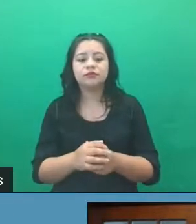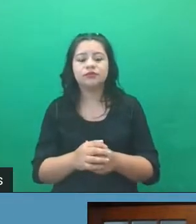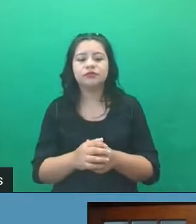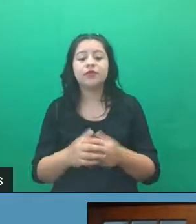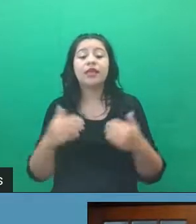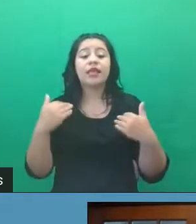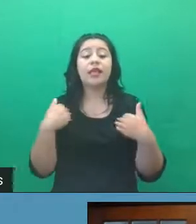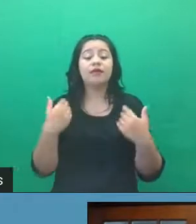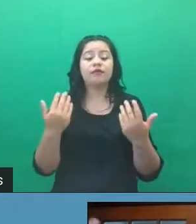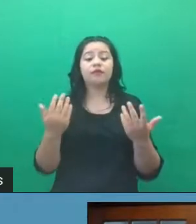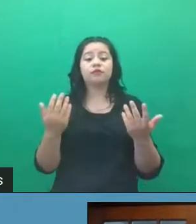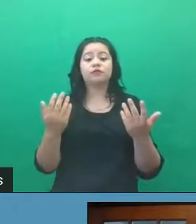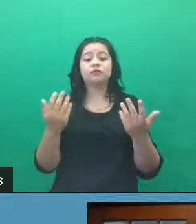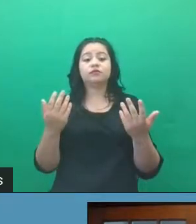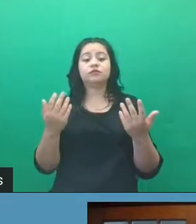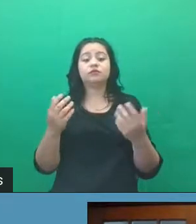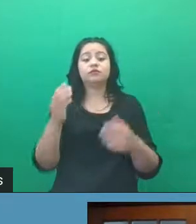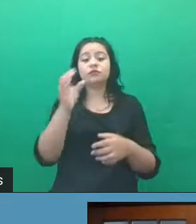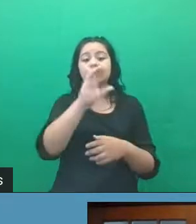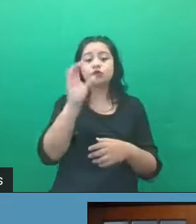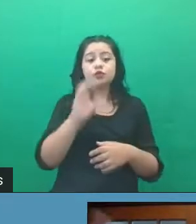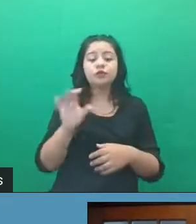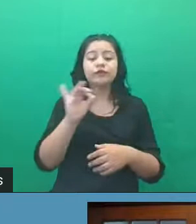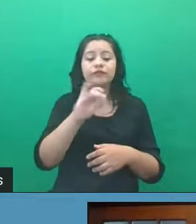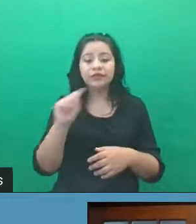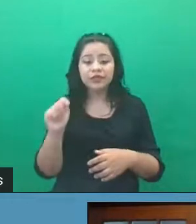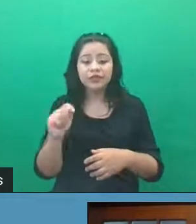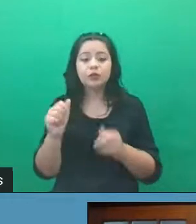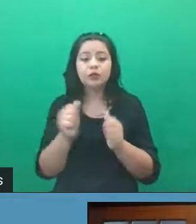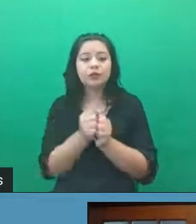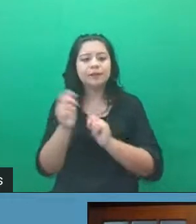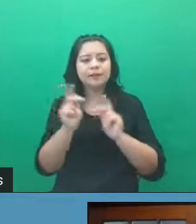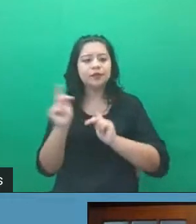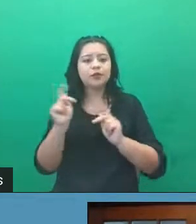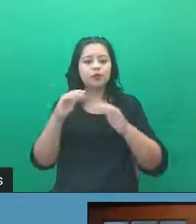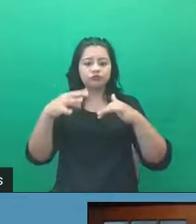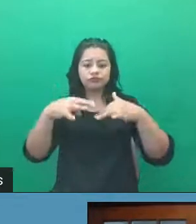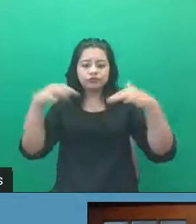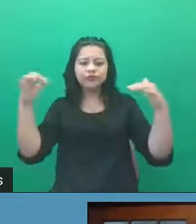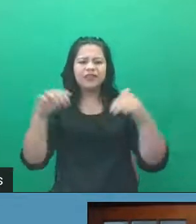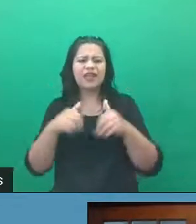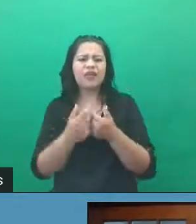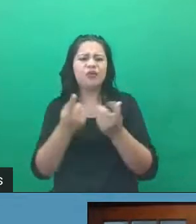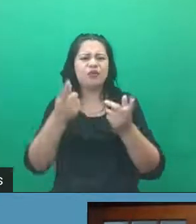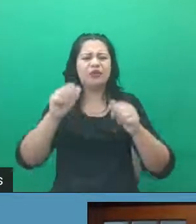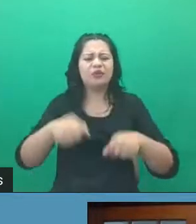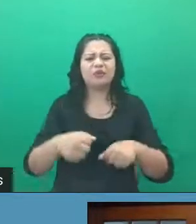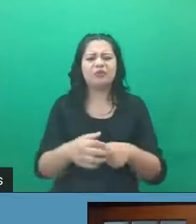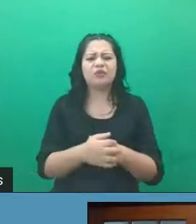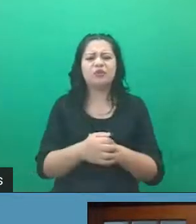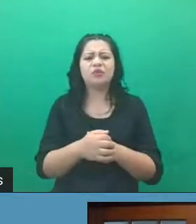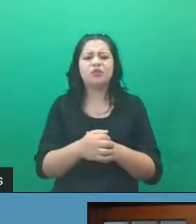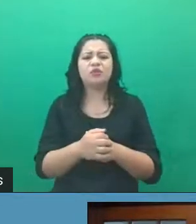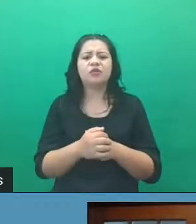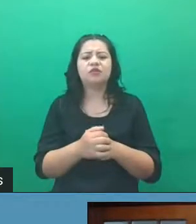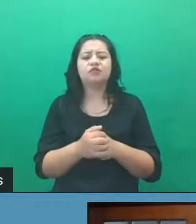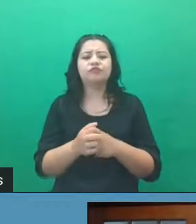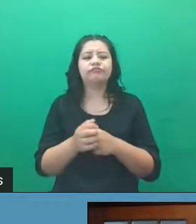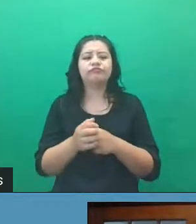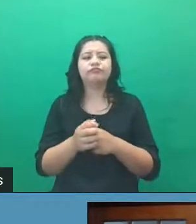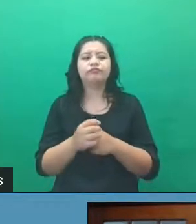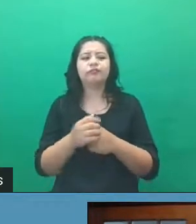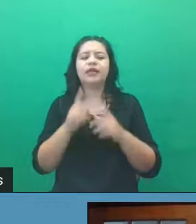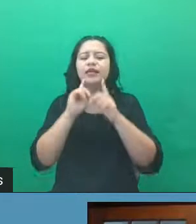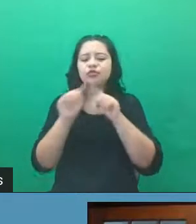also having, a Zoom feed with people acting remotely? How would you triage participation